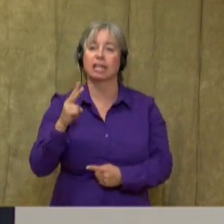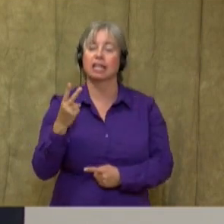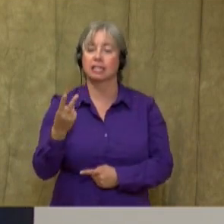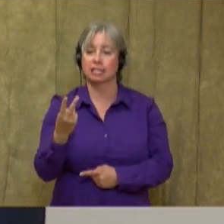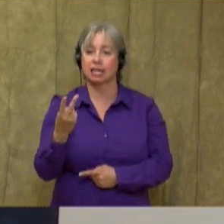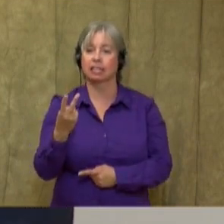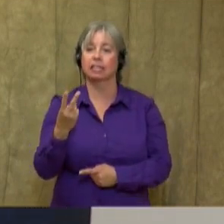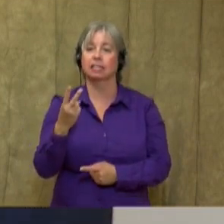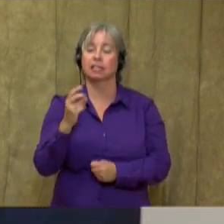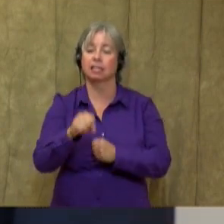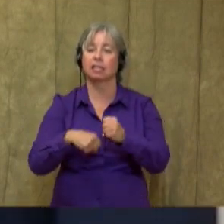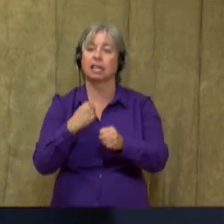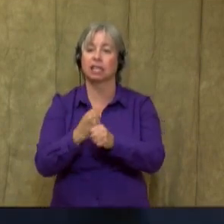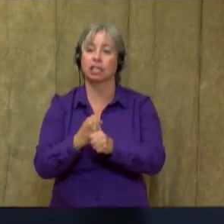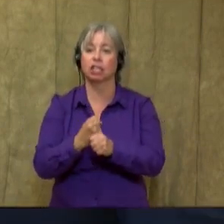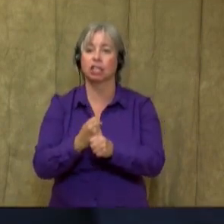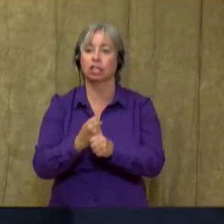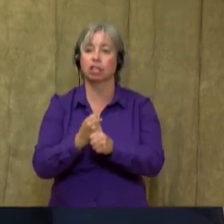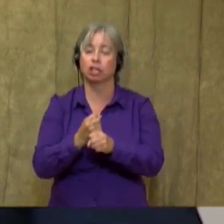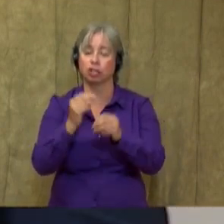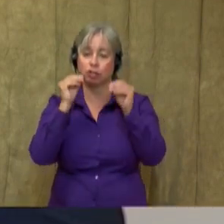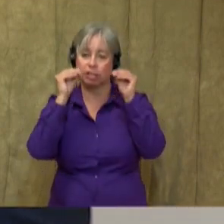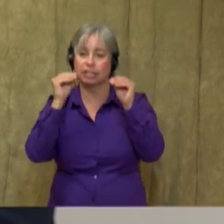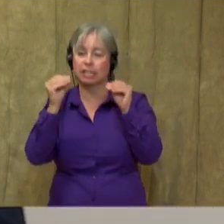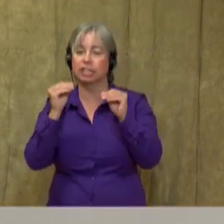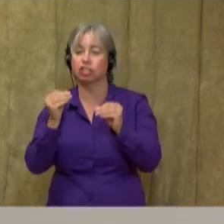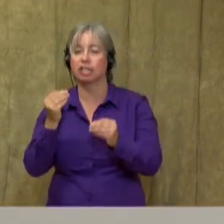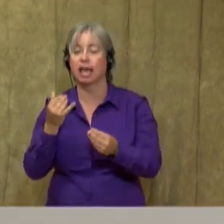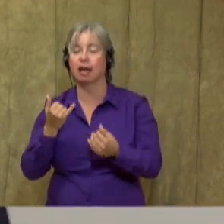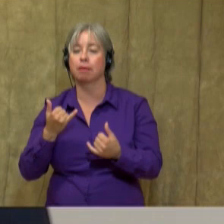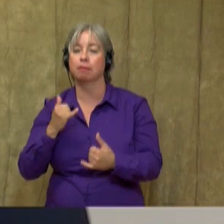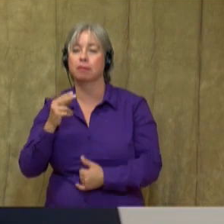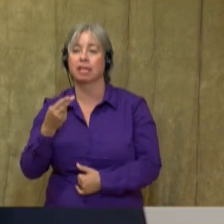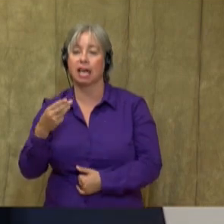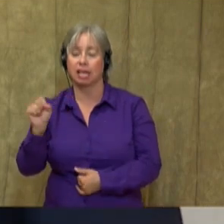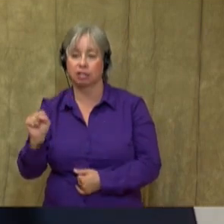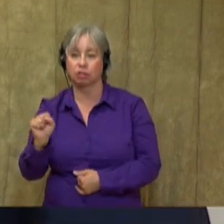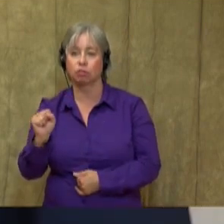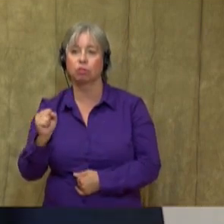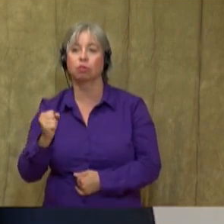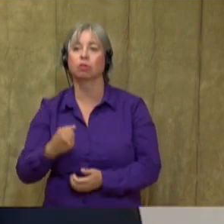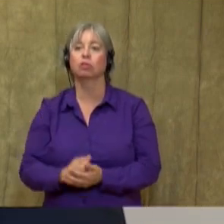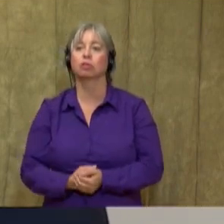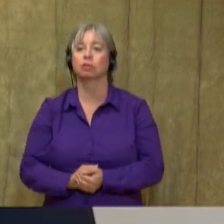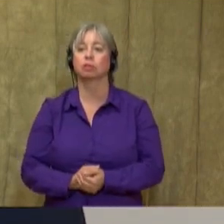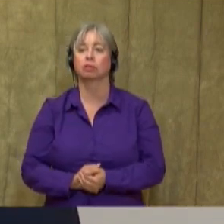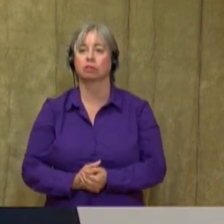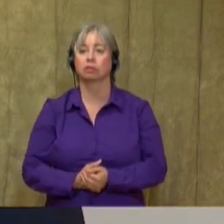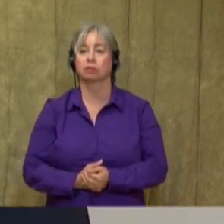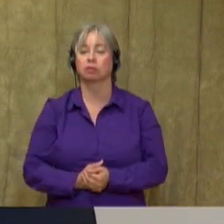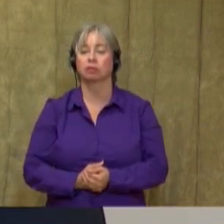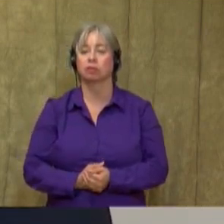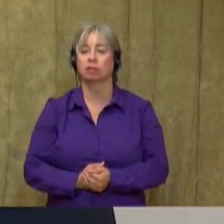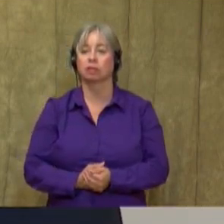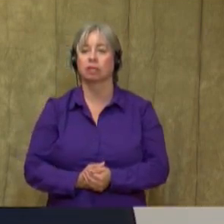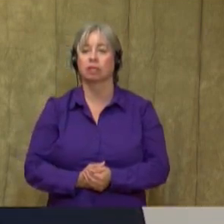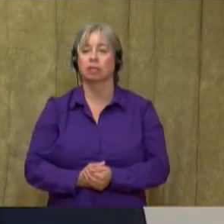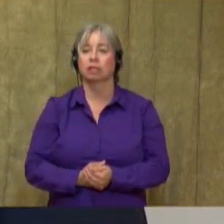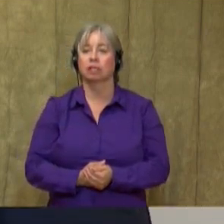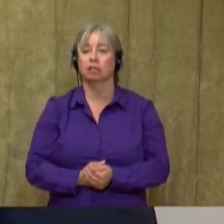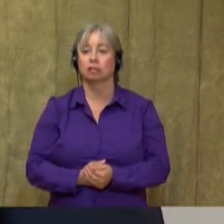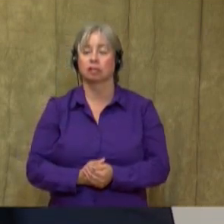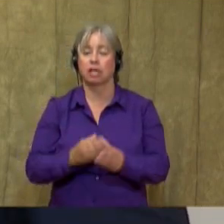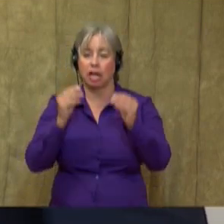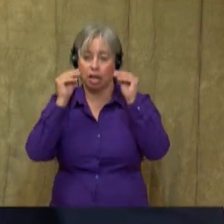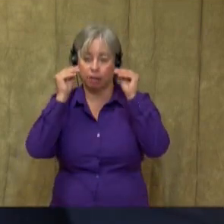algebraic connections and discrete math. So for this week, I want to spend our lesson kind of focusing on what you might see in Algebra 1